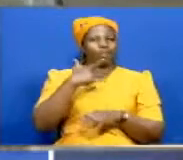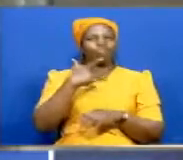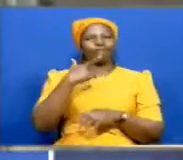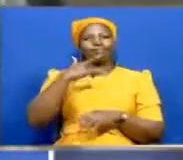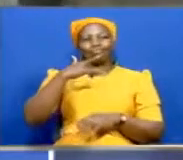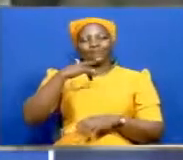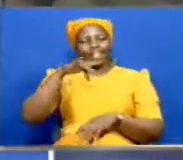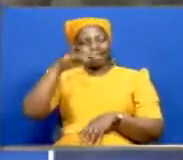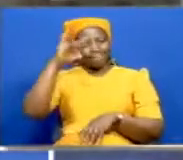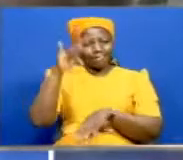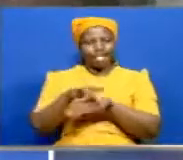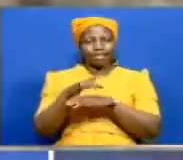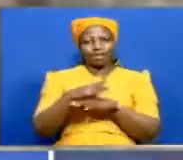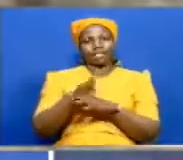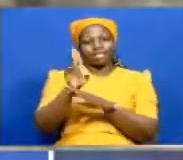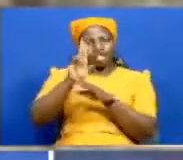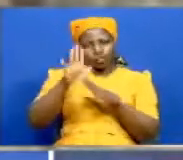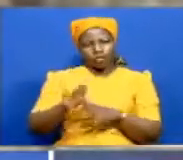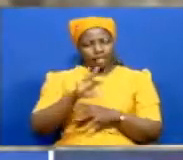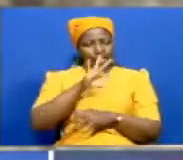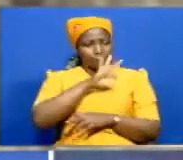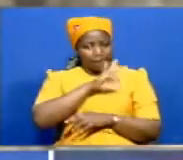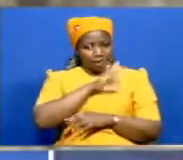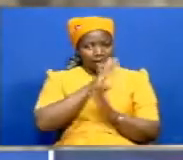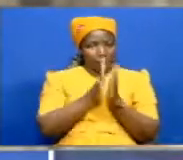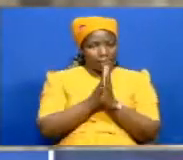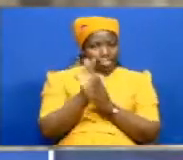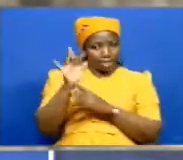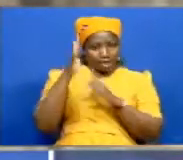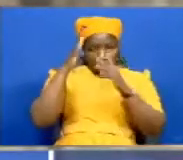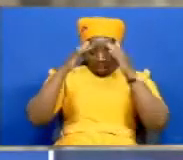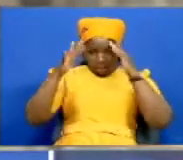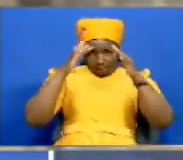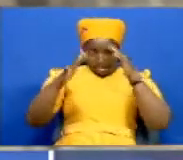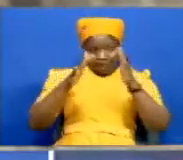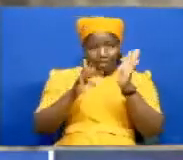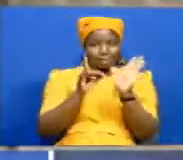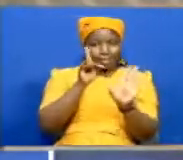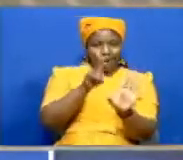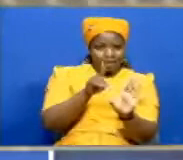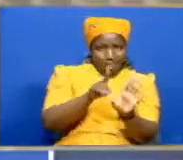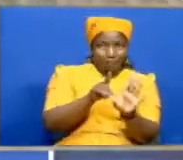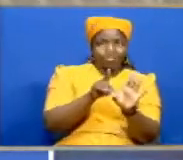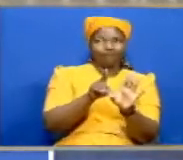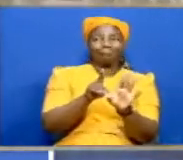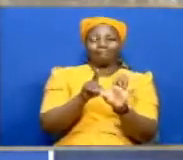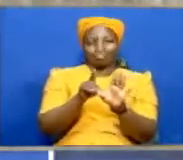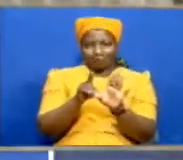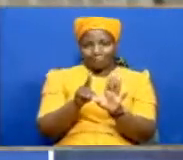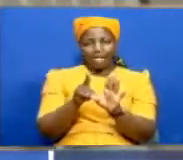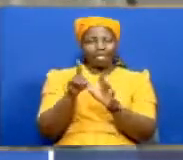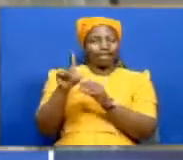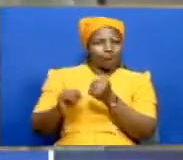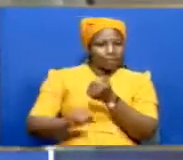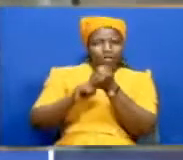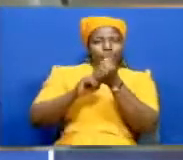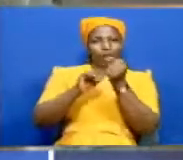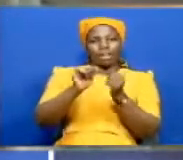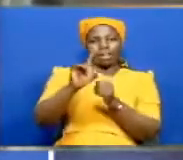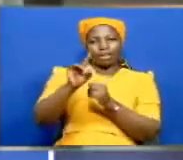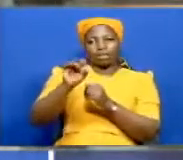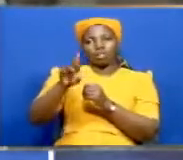earnings. With a newly launched innovative device financing project enabled by Android dubbed Lipa Mdogo